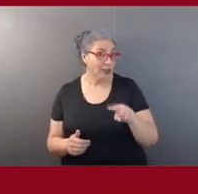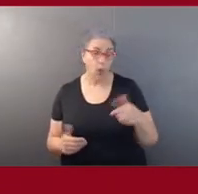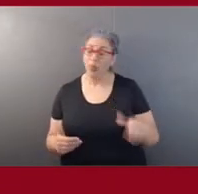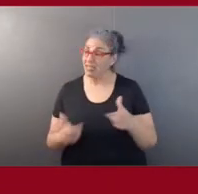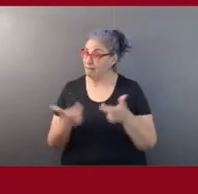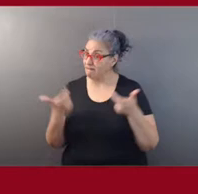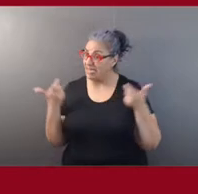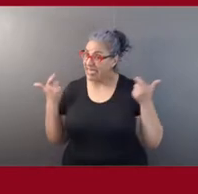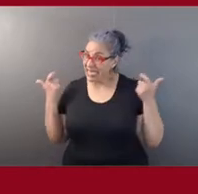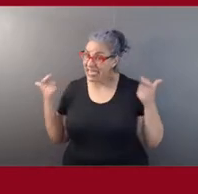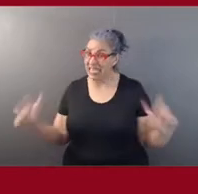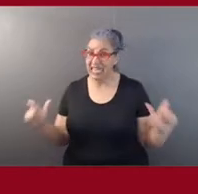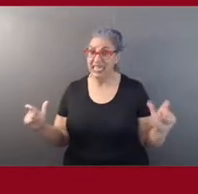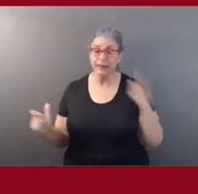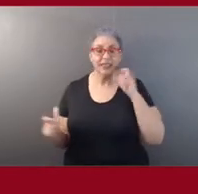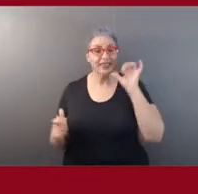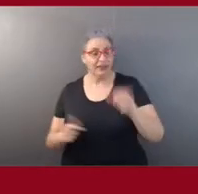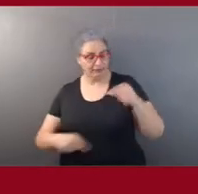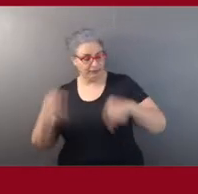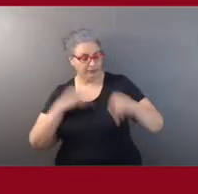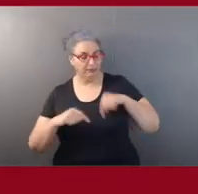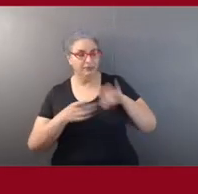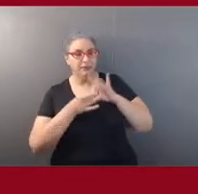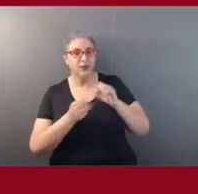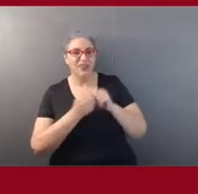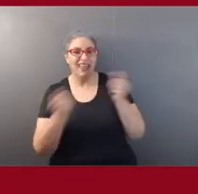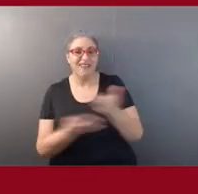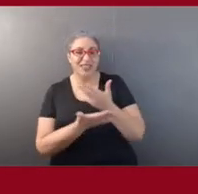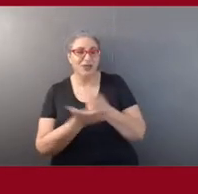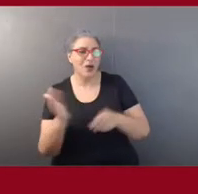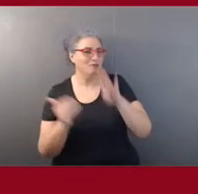huge thing. And it goes back to everything that Jeanette and Bree are saying.